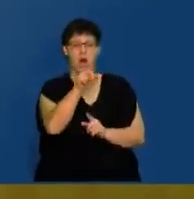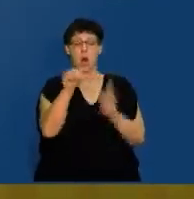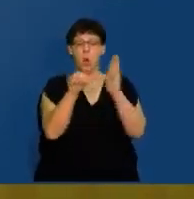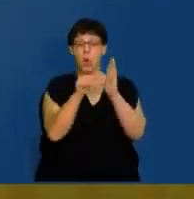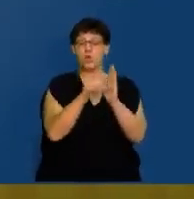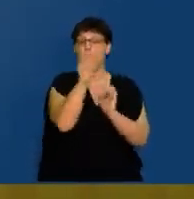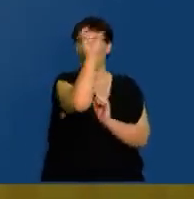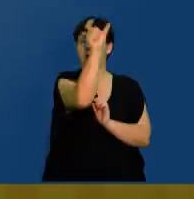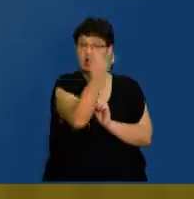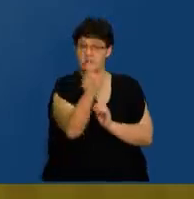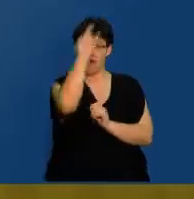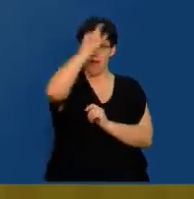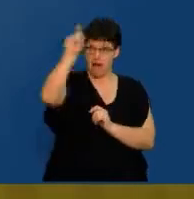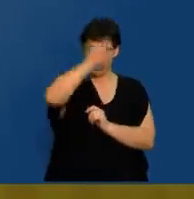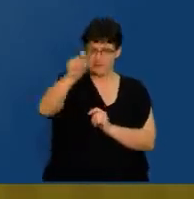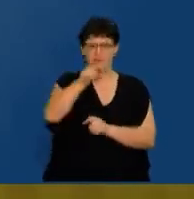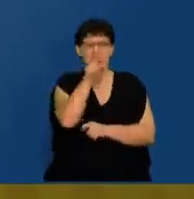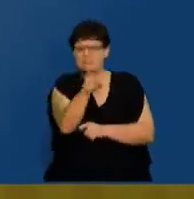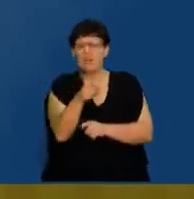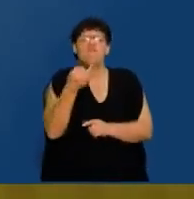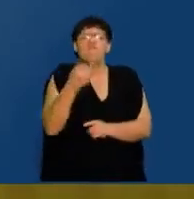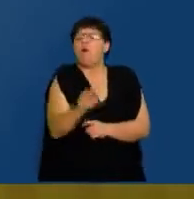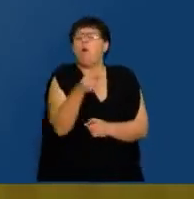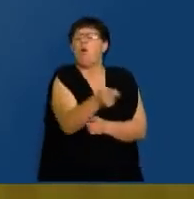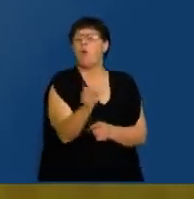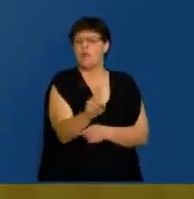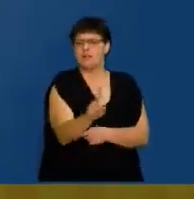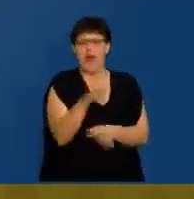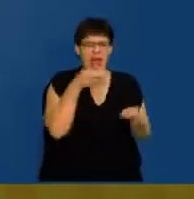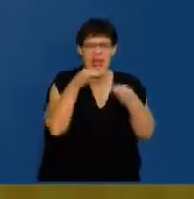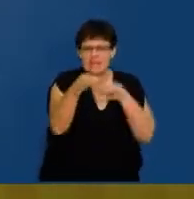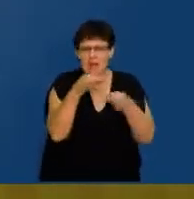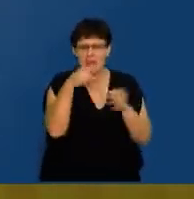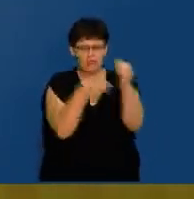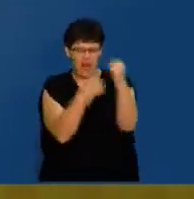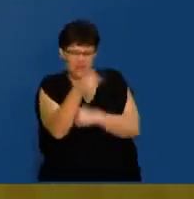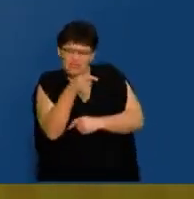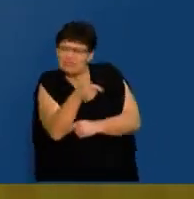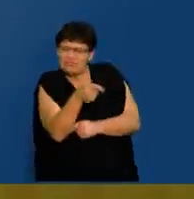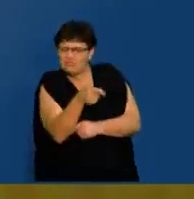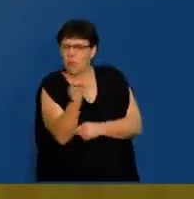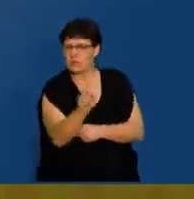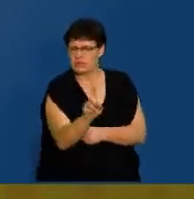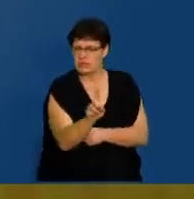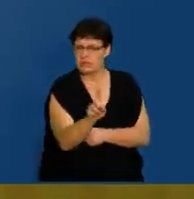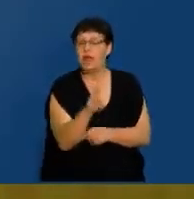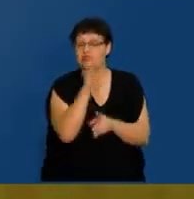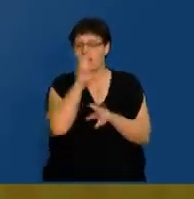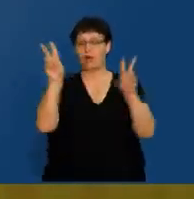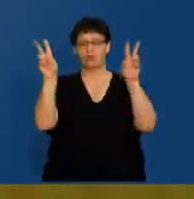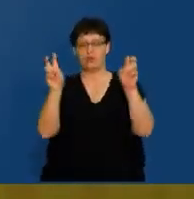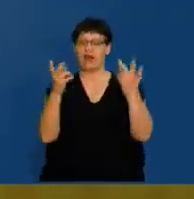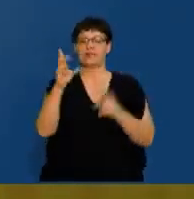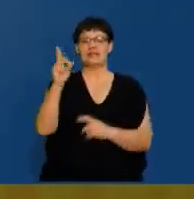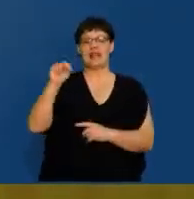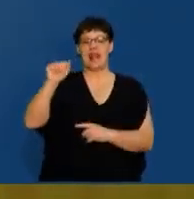them, add in the function, describe the structure. And that's one way in which you can look at a topic like